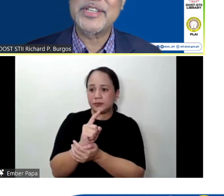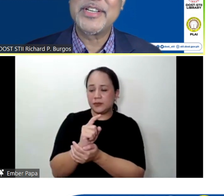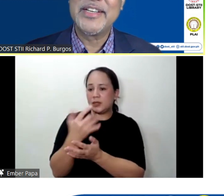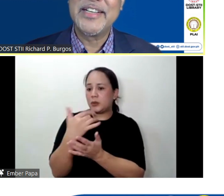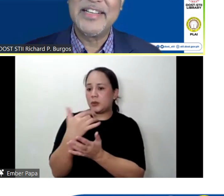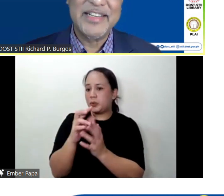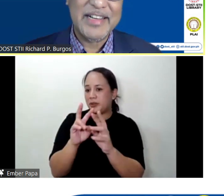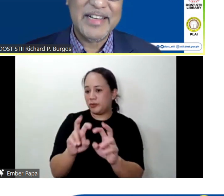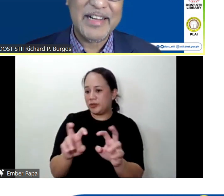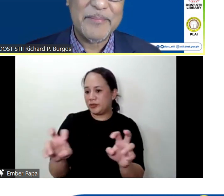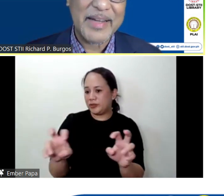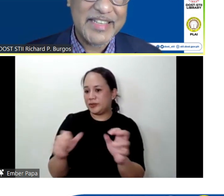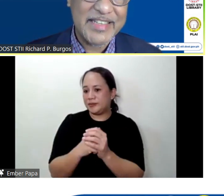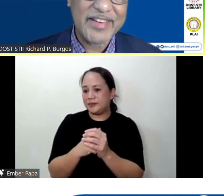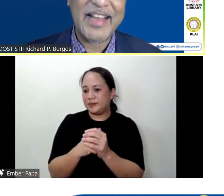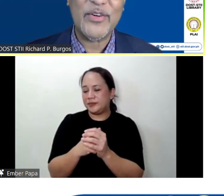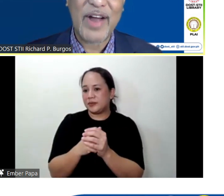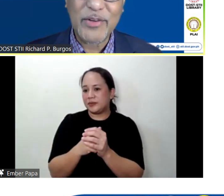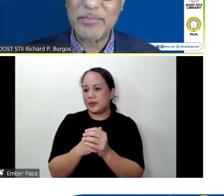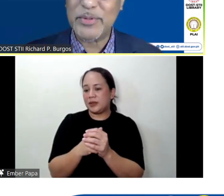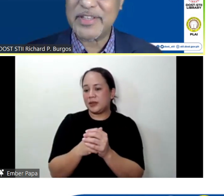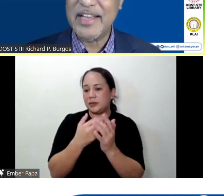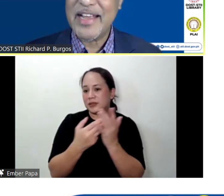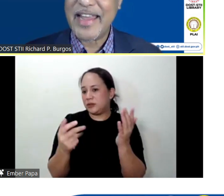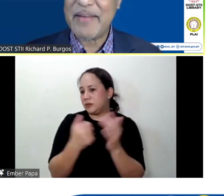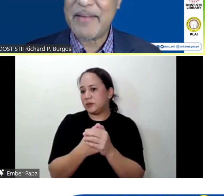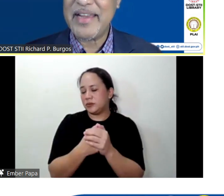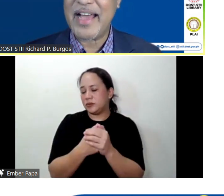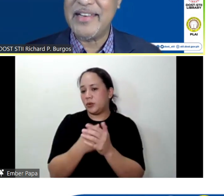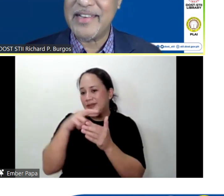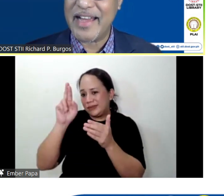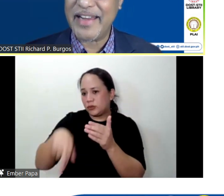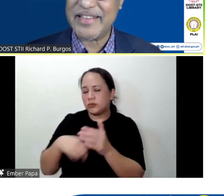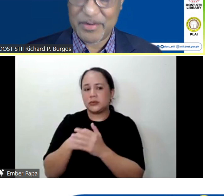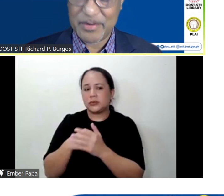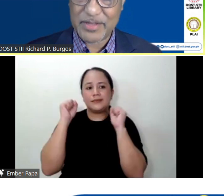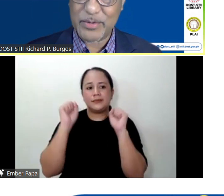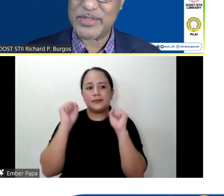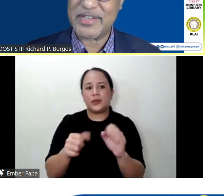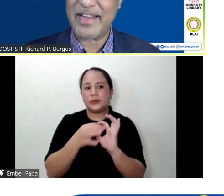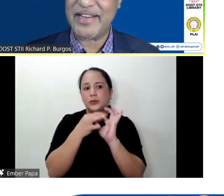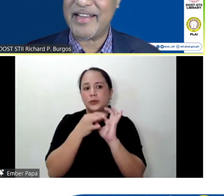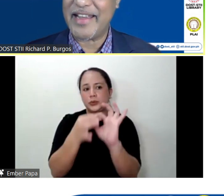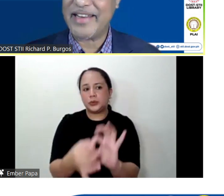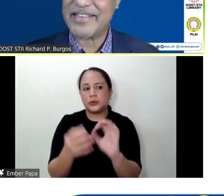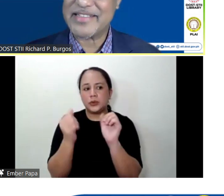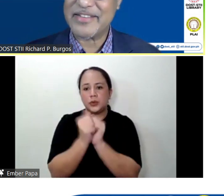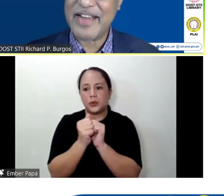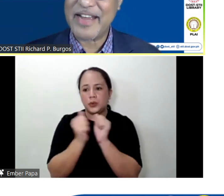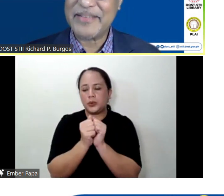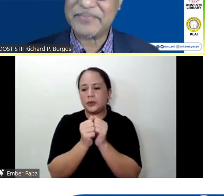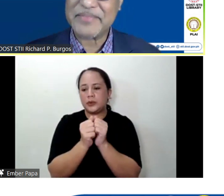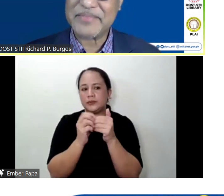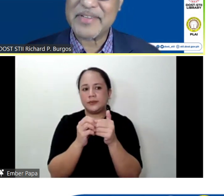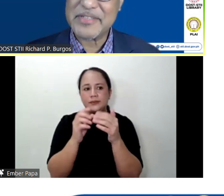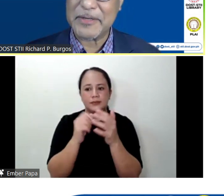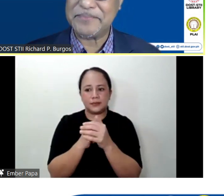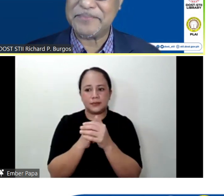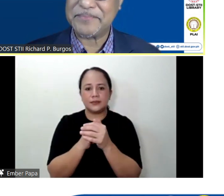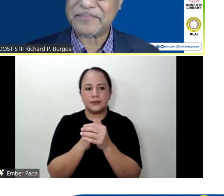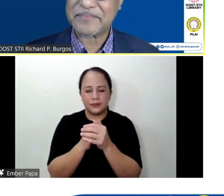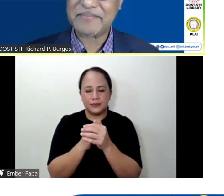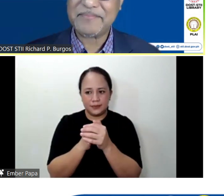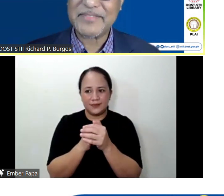research material or output can be aligned with those guidelines, all right?